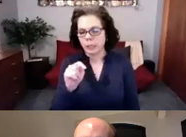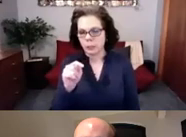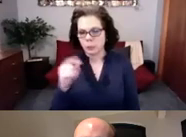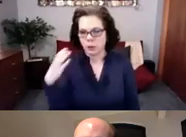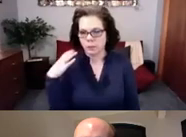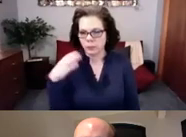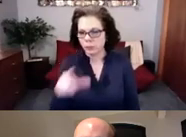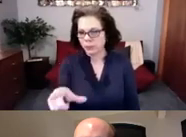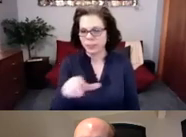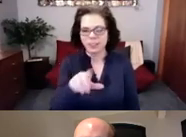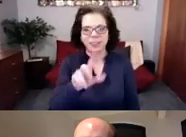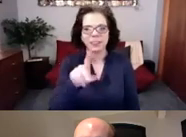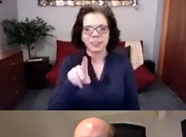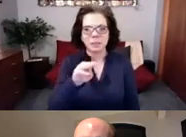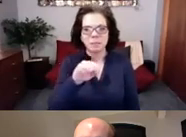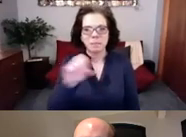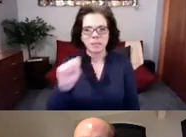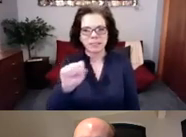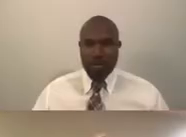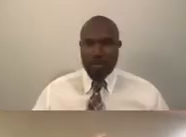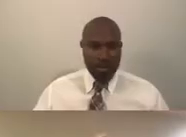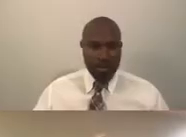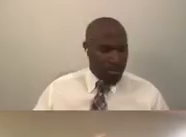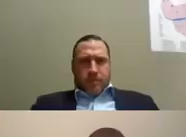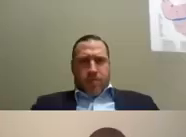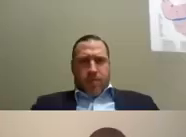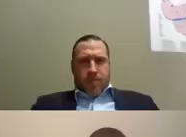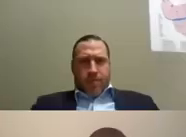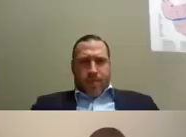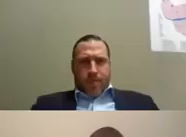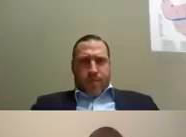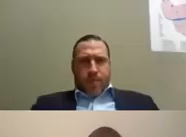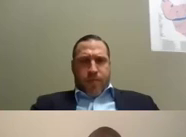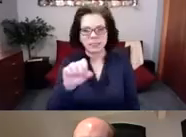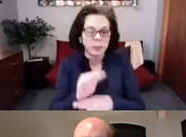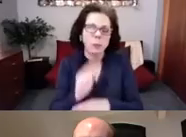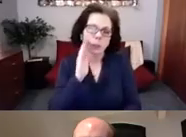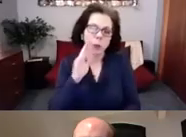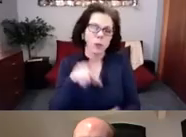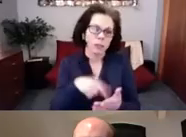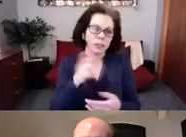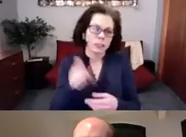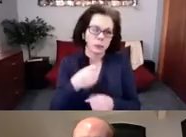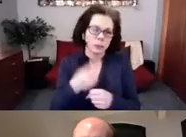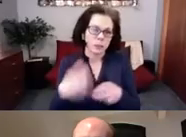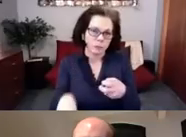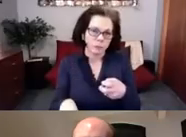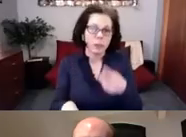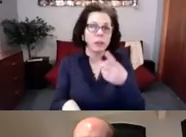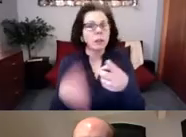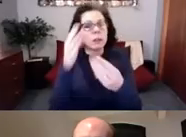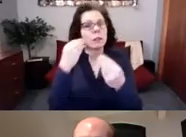evening. So we know this has been an incredibly difficult year, and we want to make sure everyone is aware of the